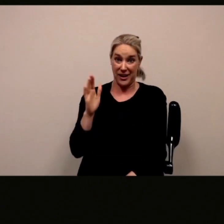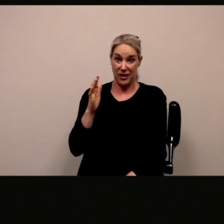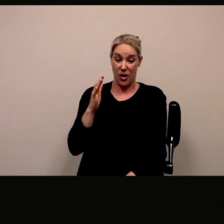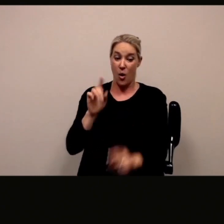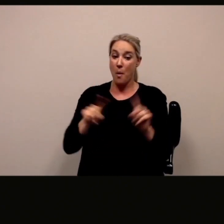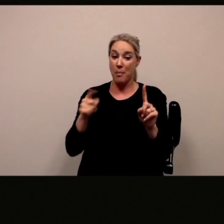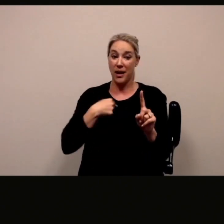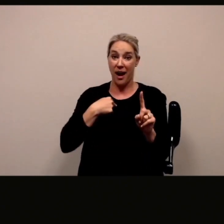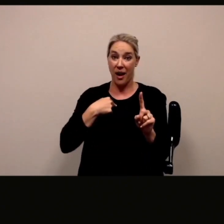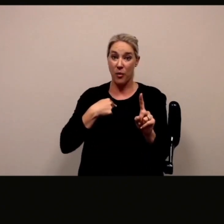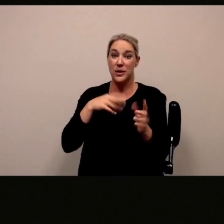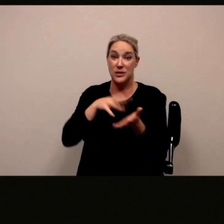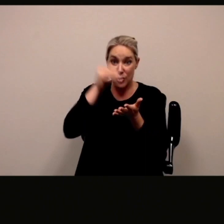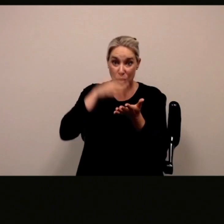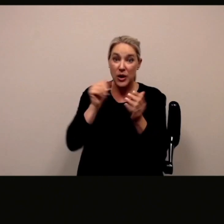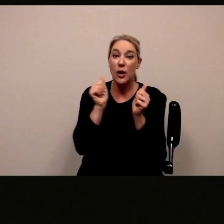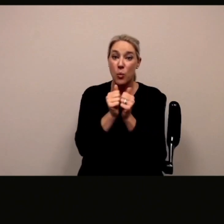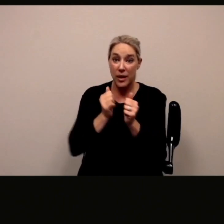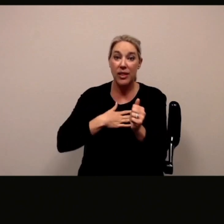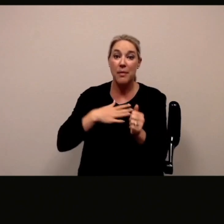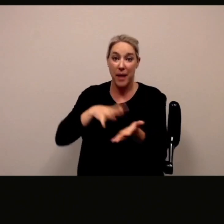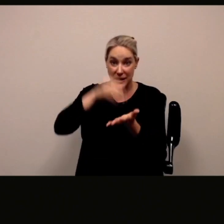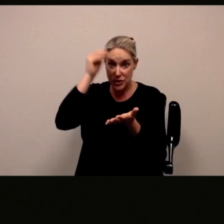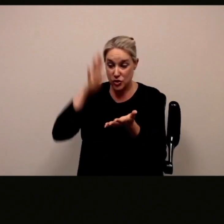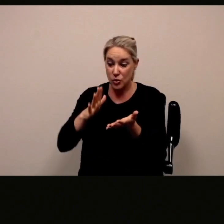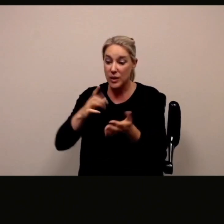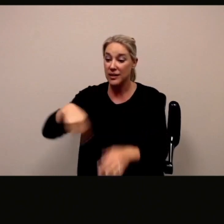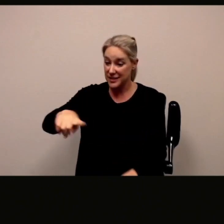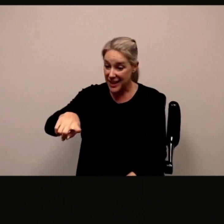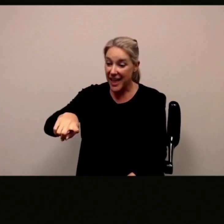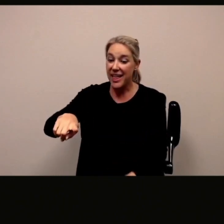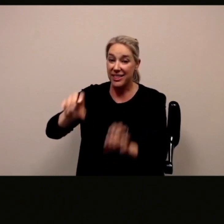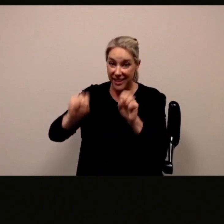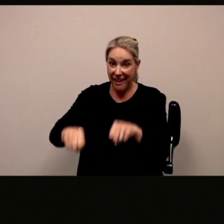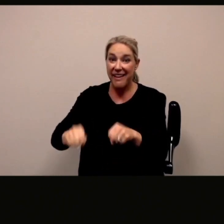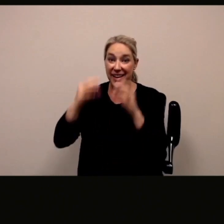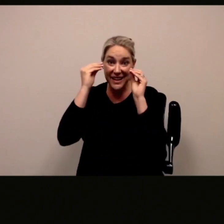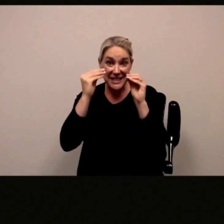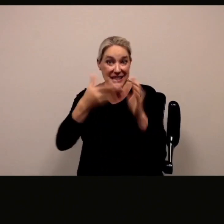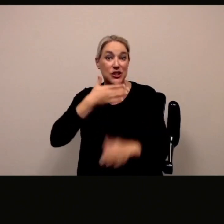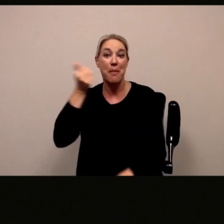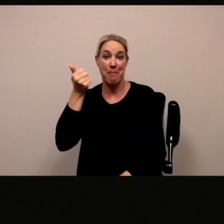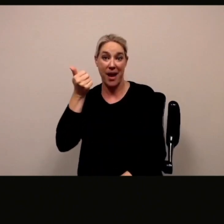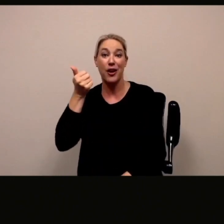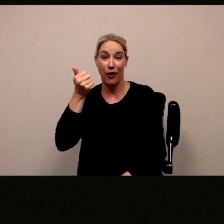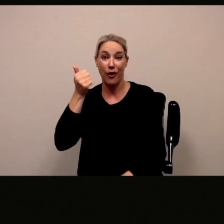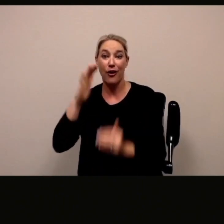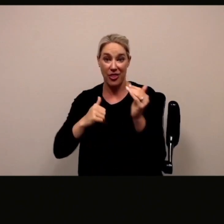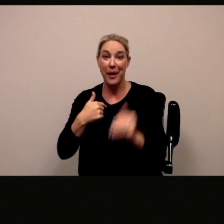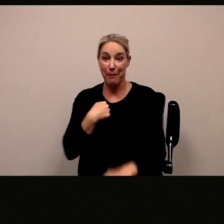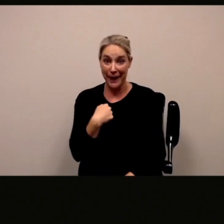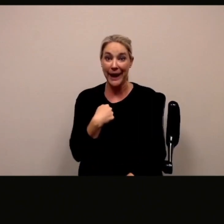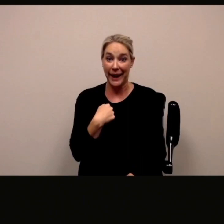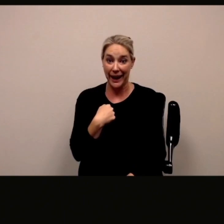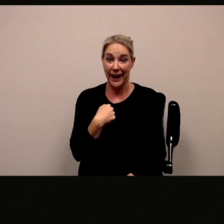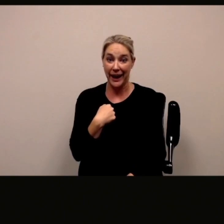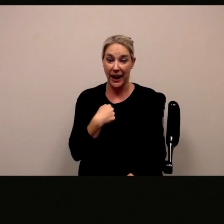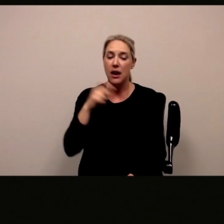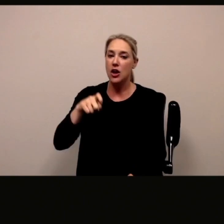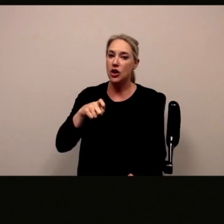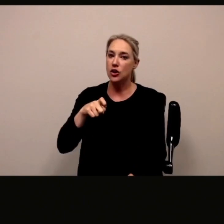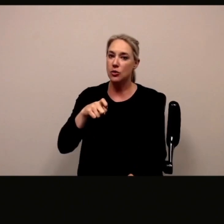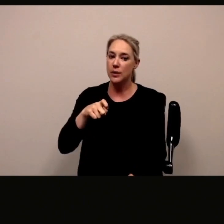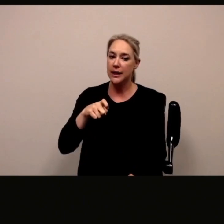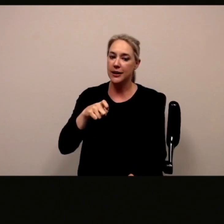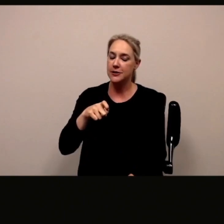kids and they will actually be able to teach it better than what I would. And you have to be comfortable to drop that power sometimes